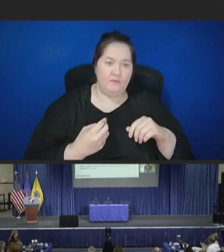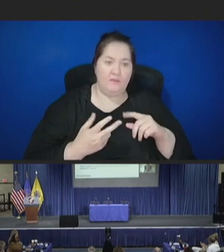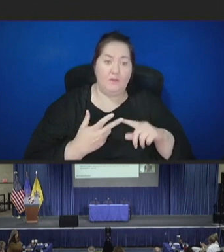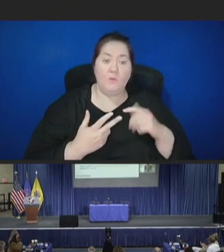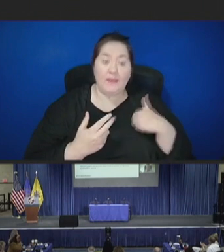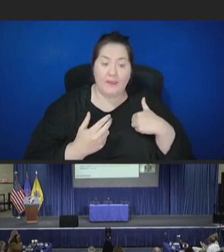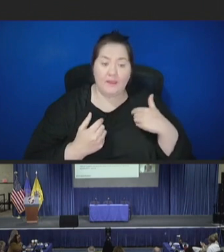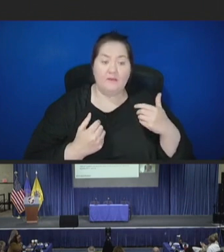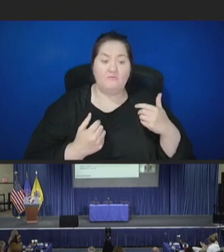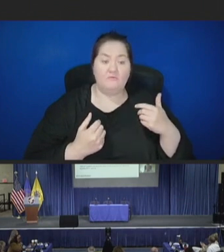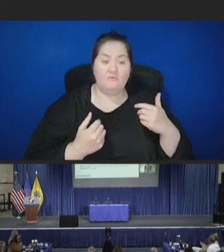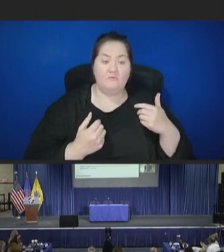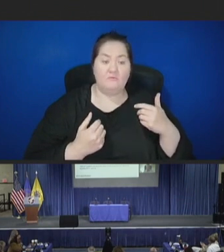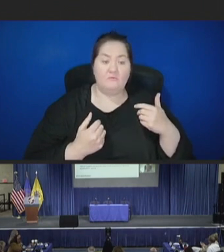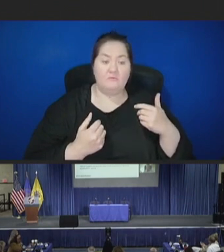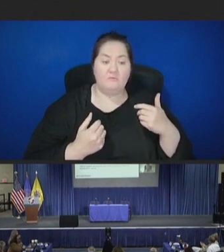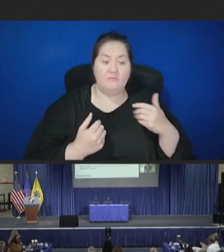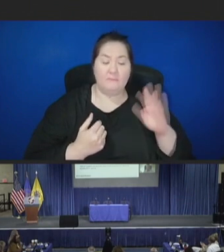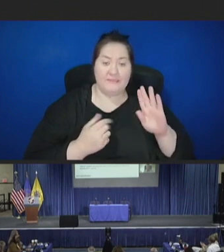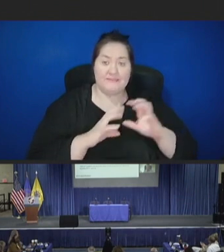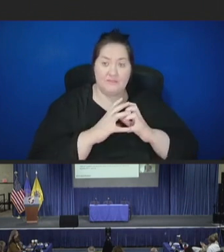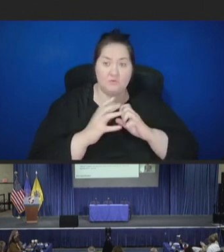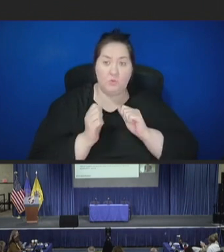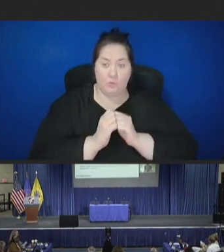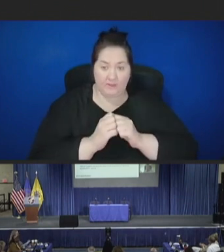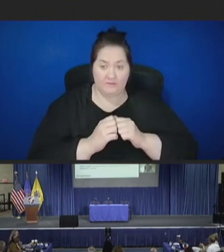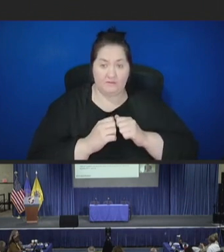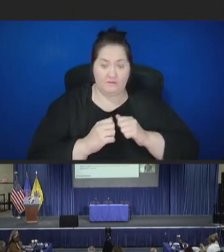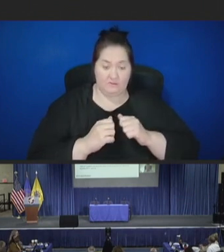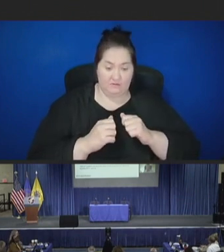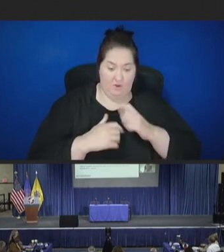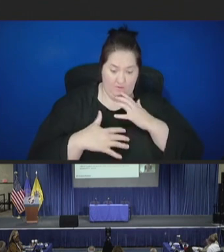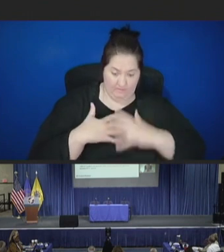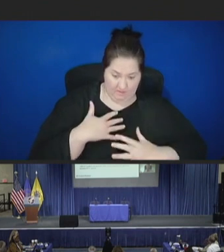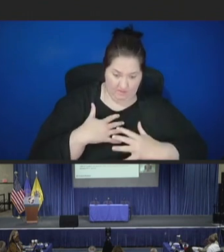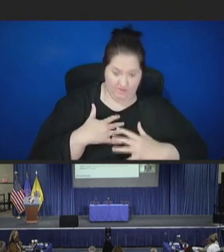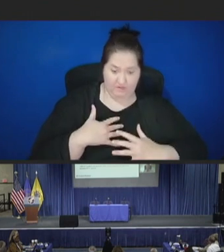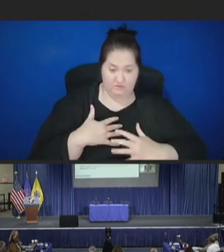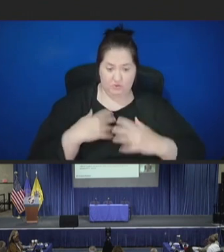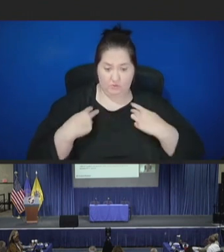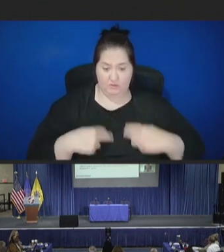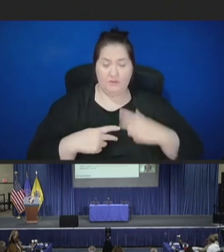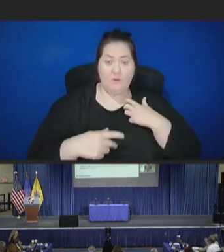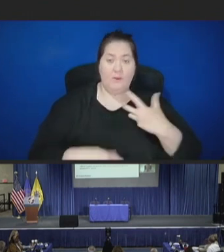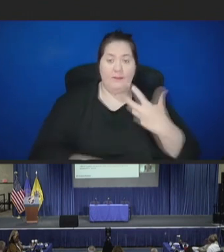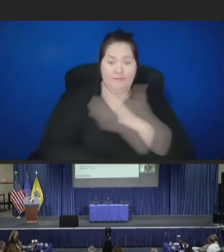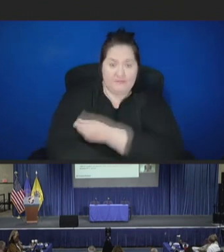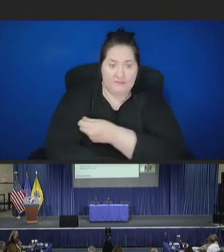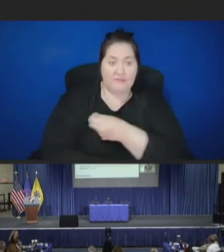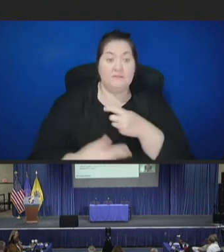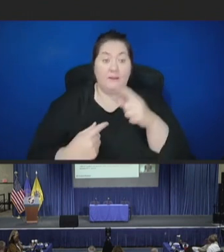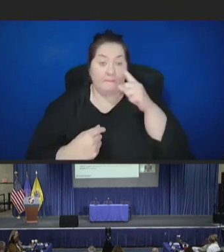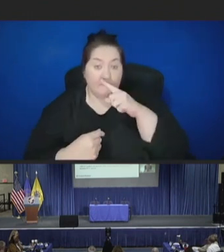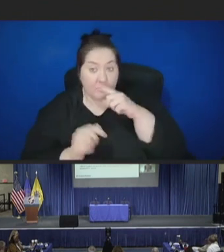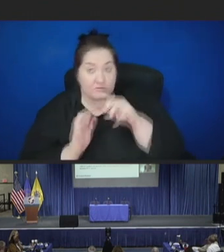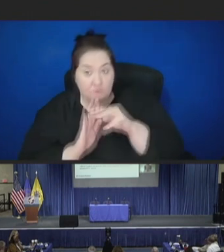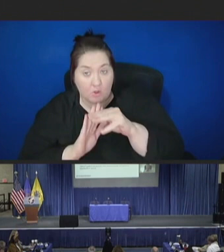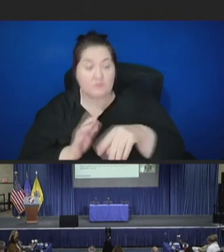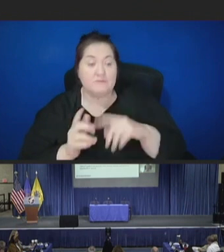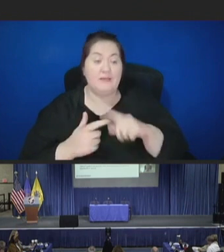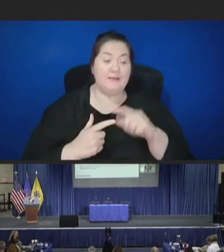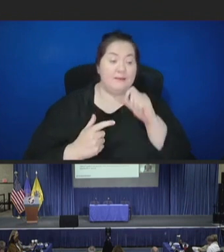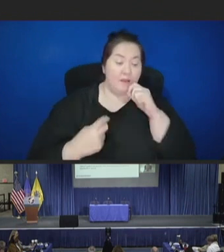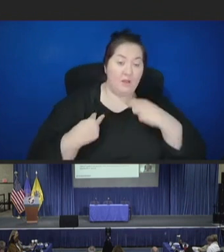with these properties from human blood, and we can immunize both stringent mouse models and non-human